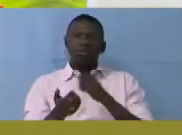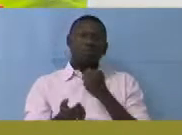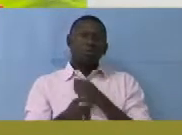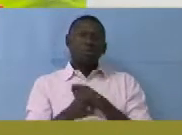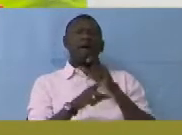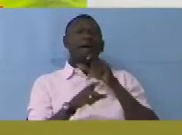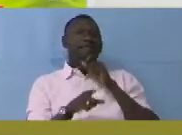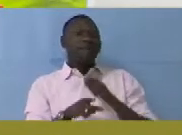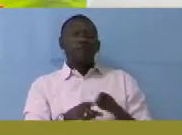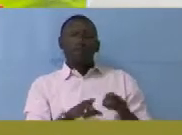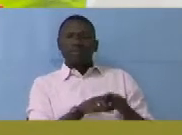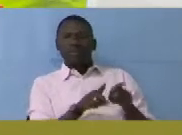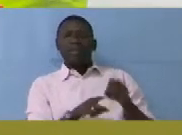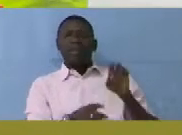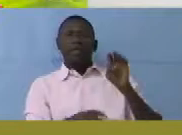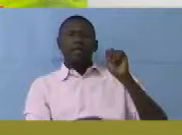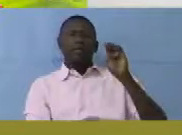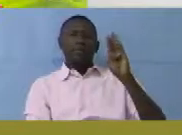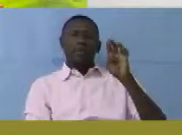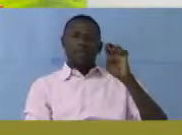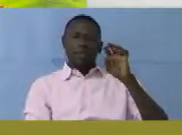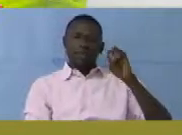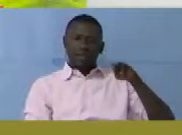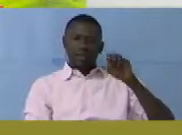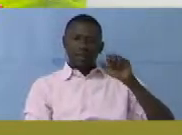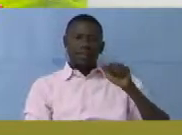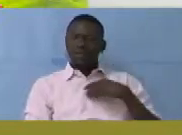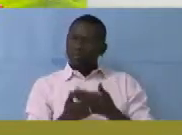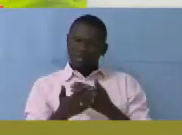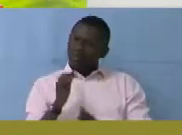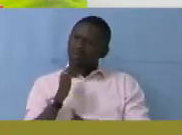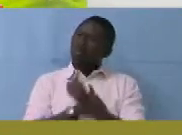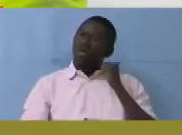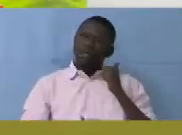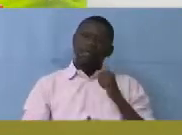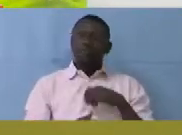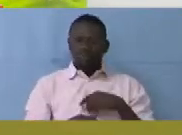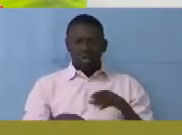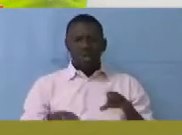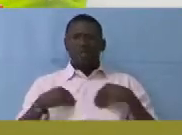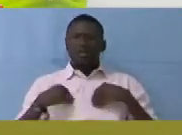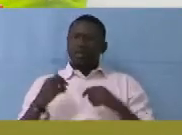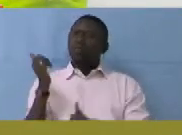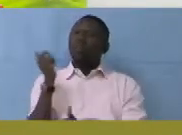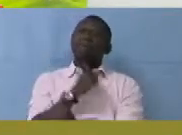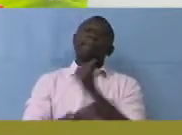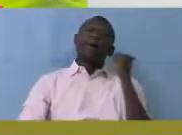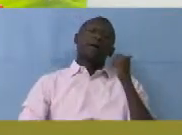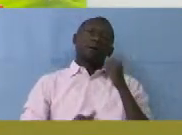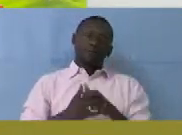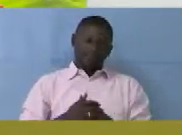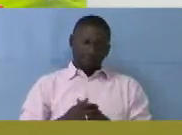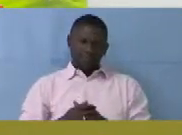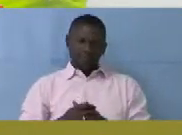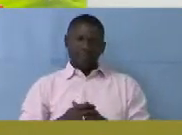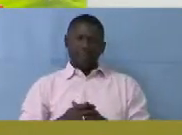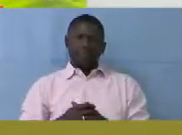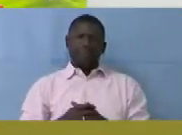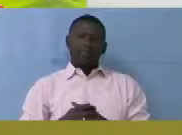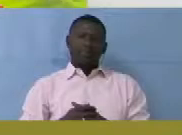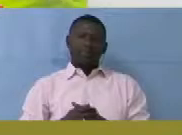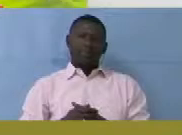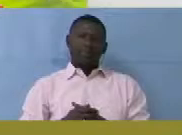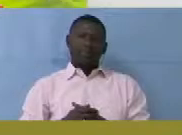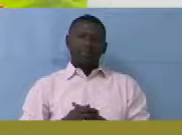So I said, I went back. Mana tenten kataba nyunu kafu Ibrahim be wasila kane fanfa namuru